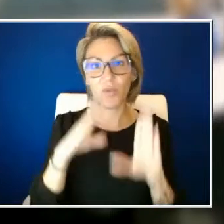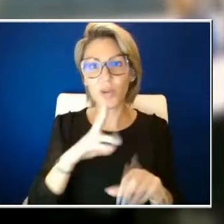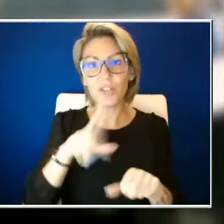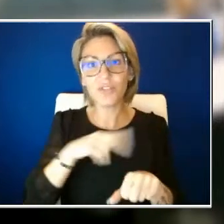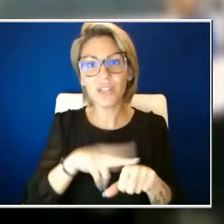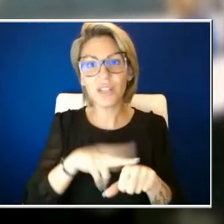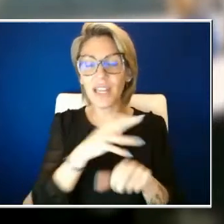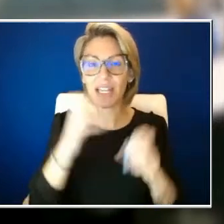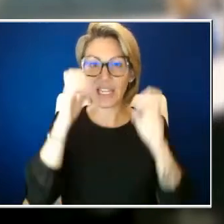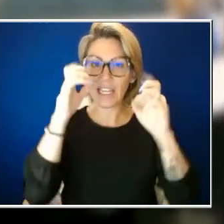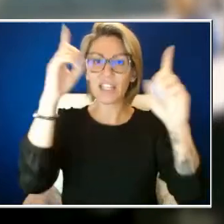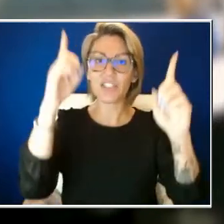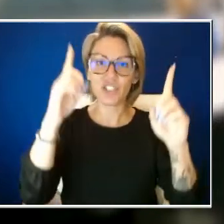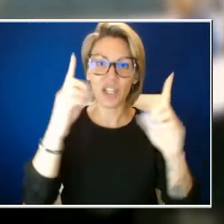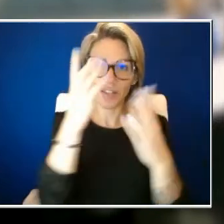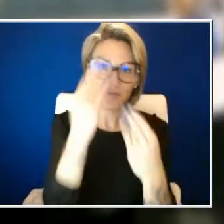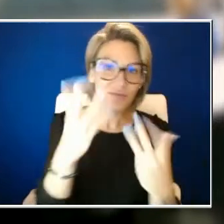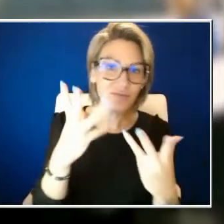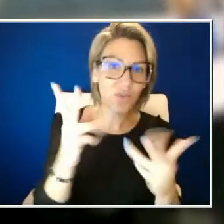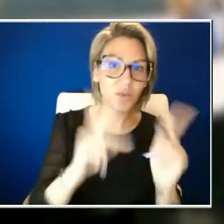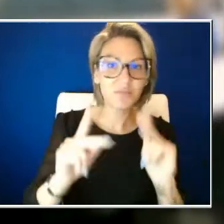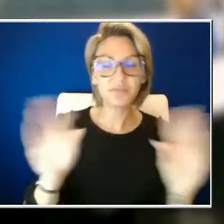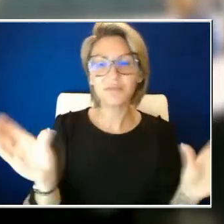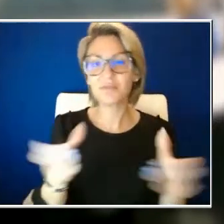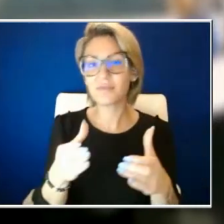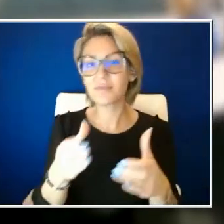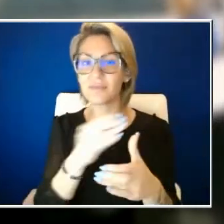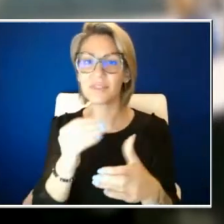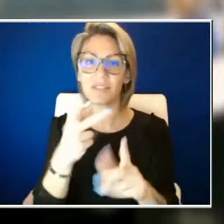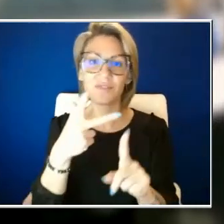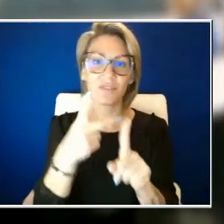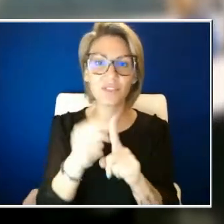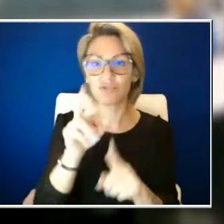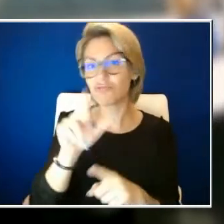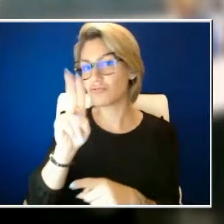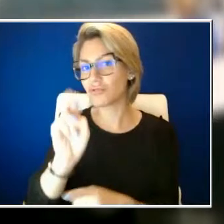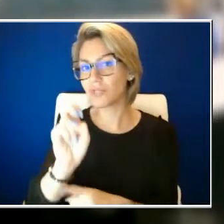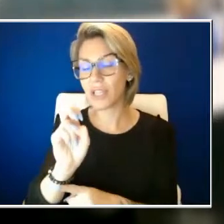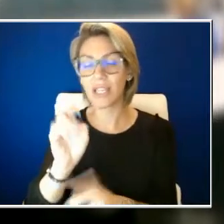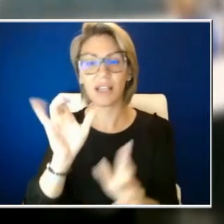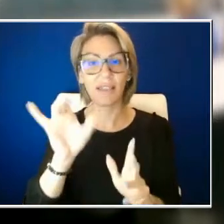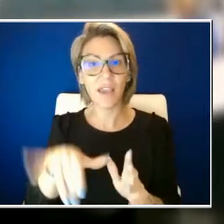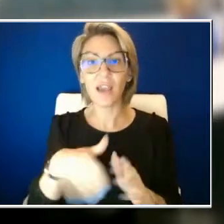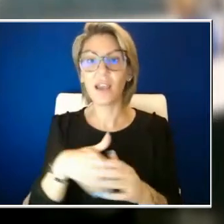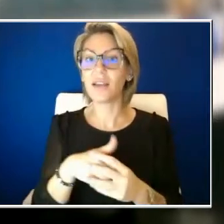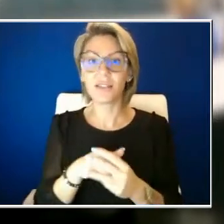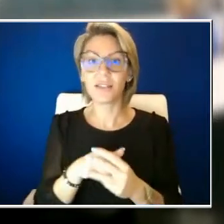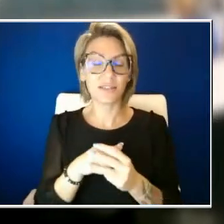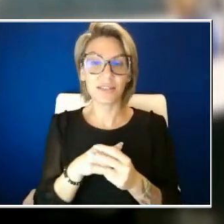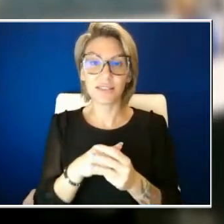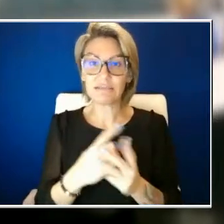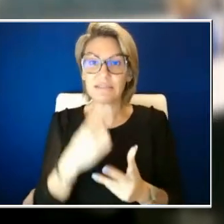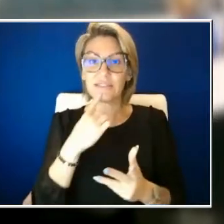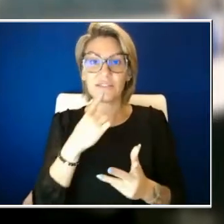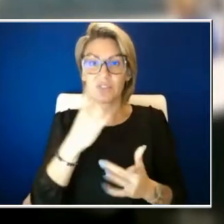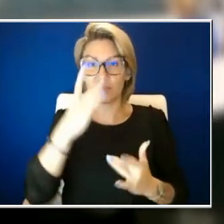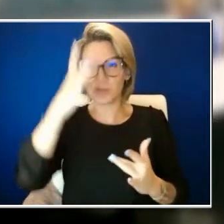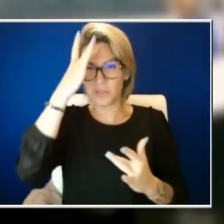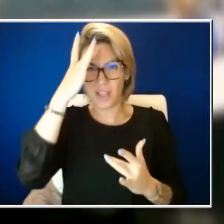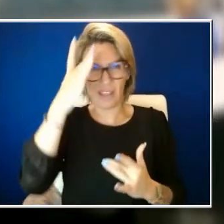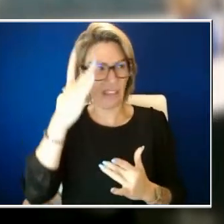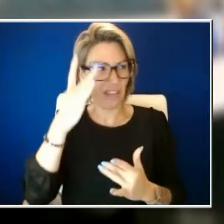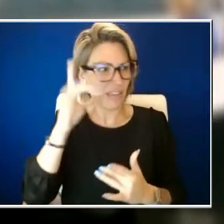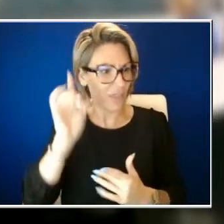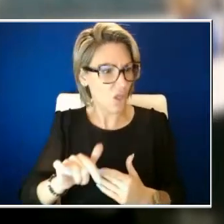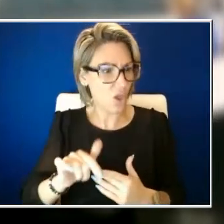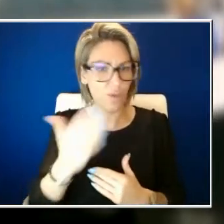educated, informed population, and our vaccination rates against such a severe illness is in the low, I think the 15 or